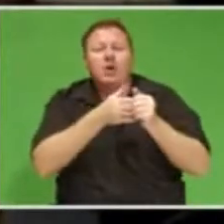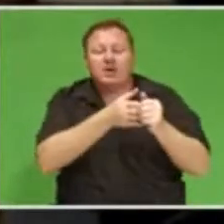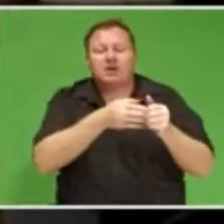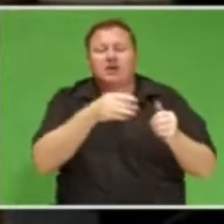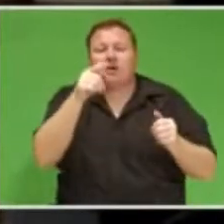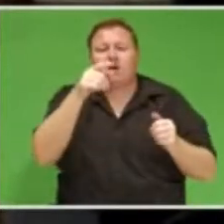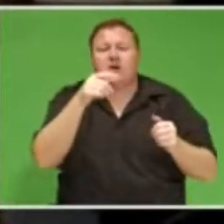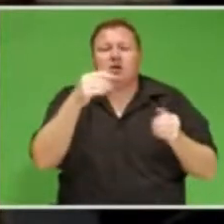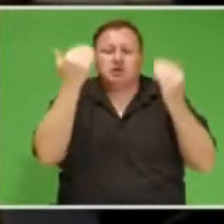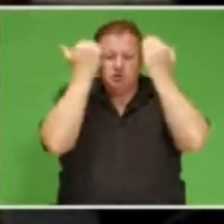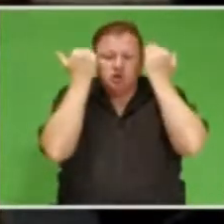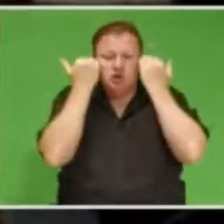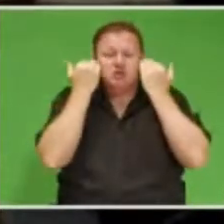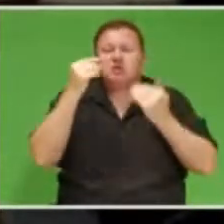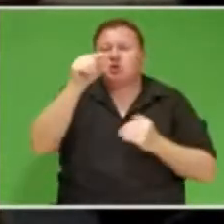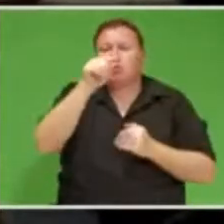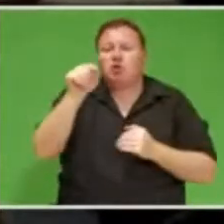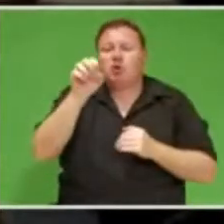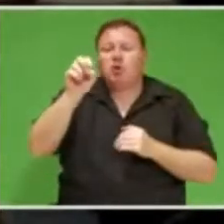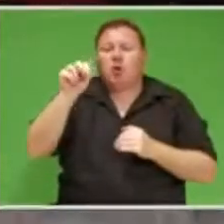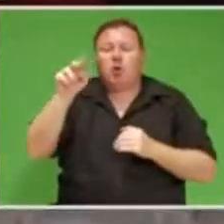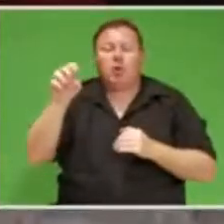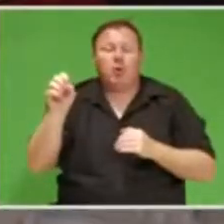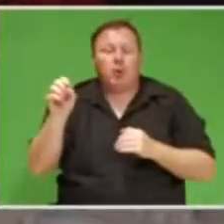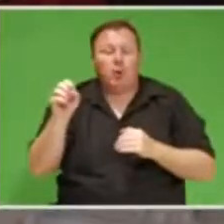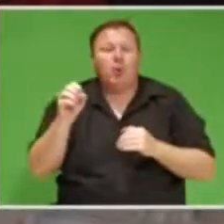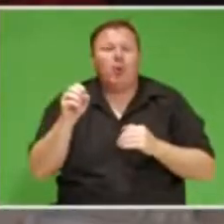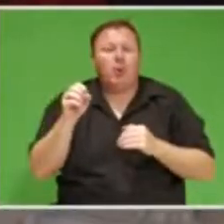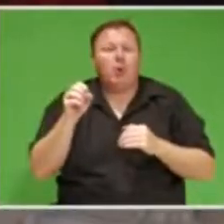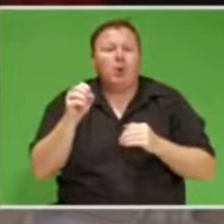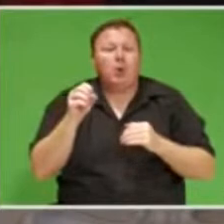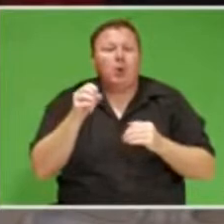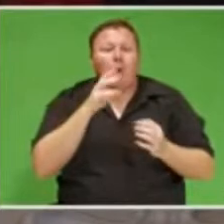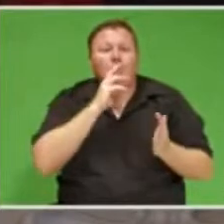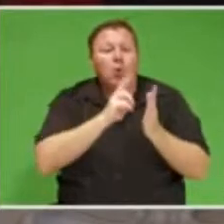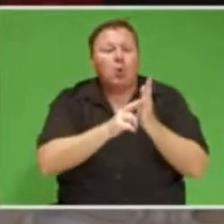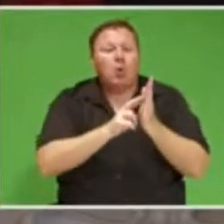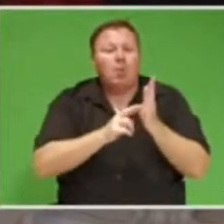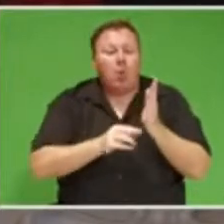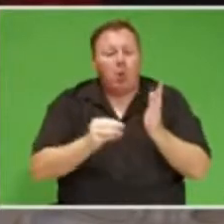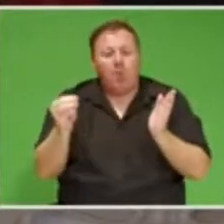work and submitted the final report of